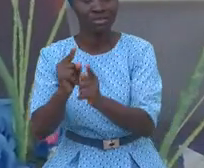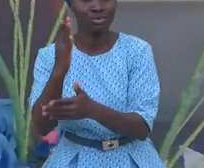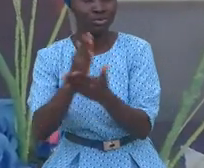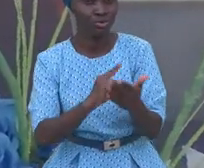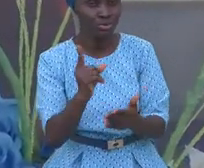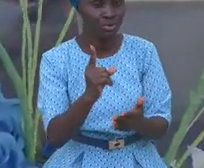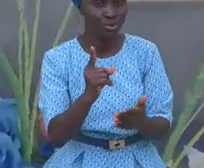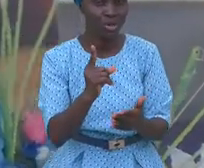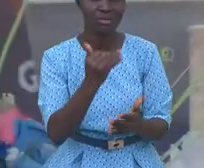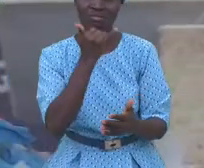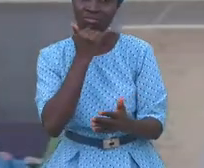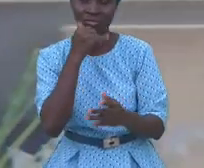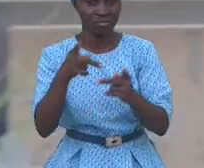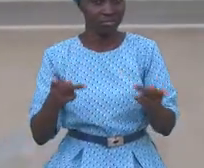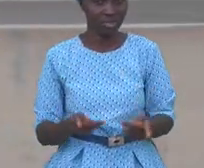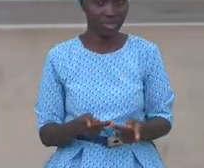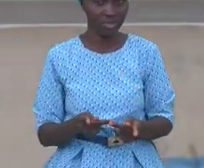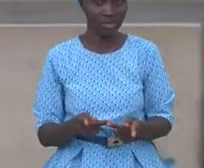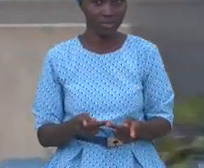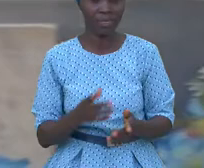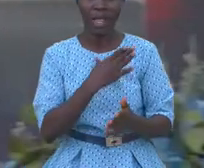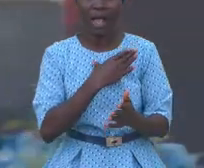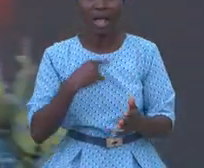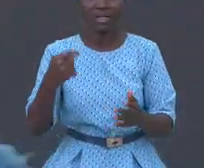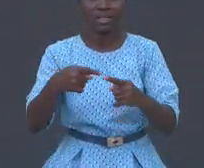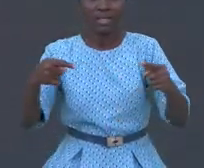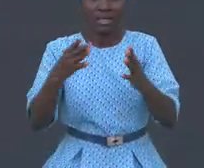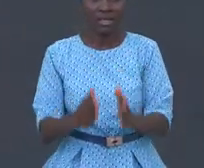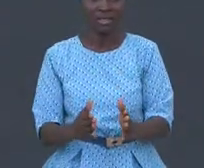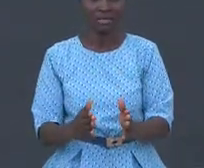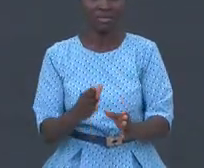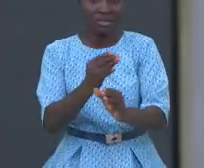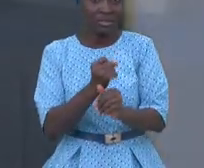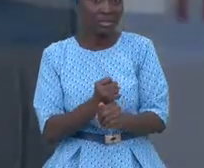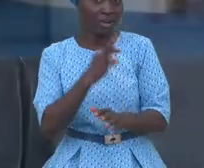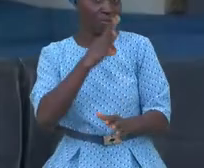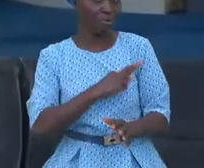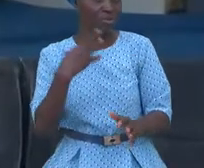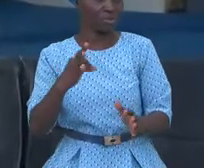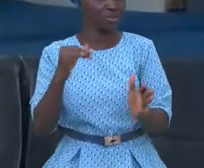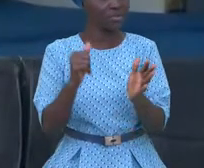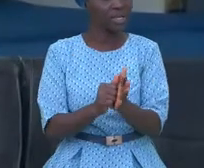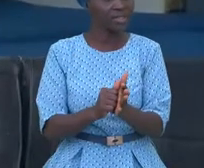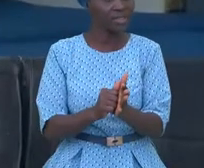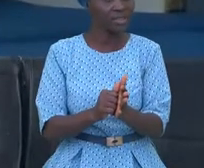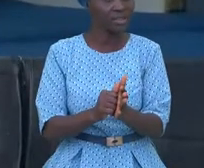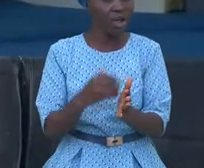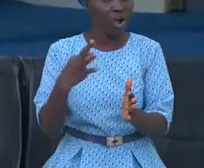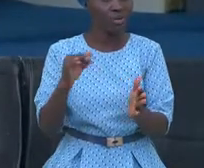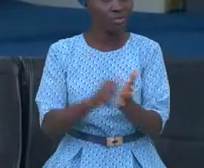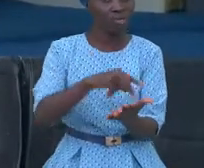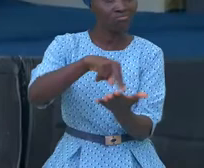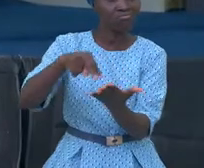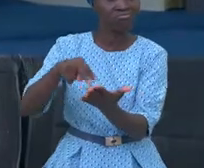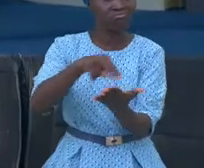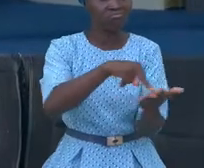gone. And the enemy took advantage of his roaming about. The